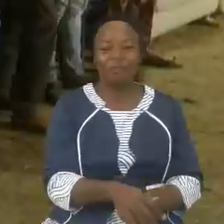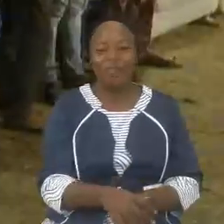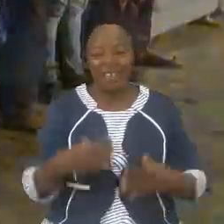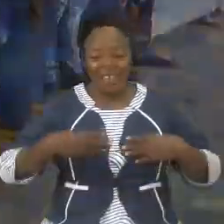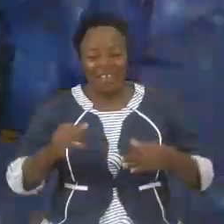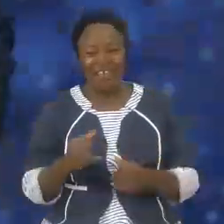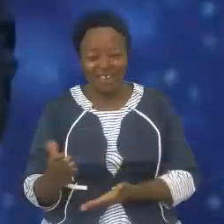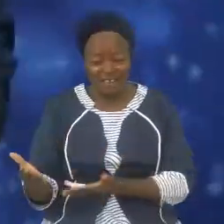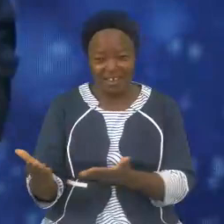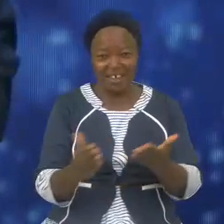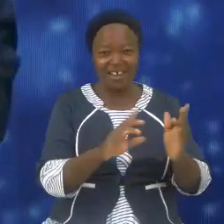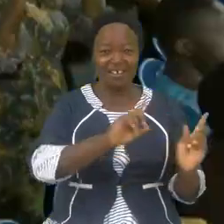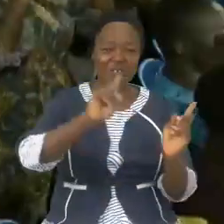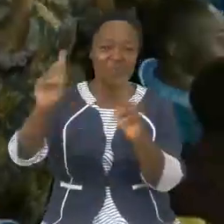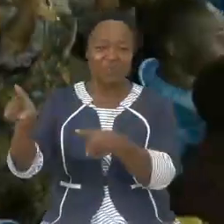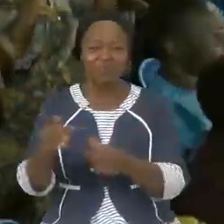Healing, carry go.